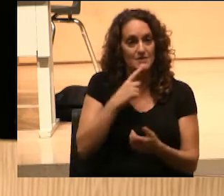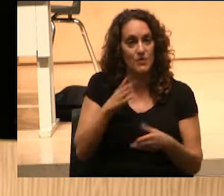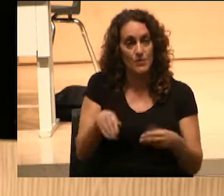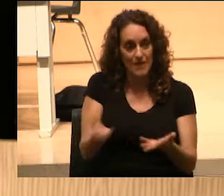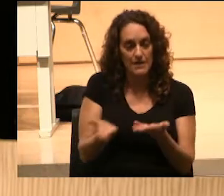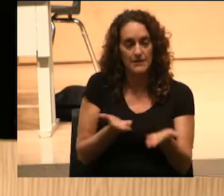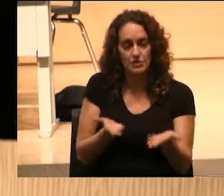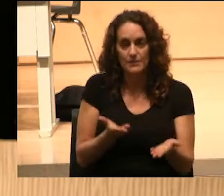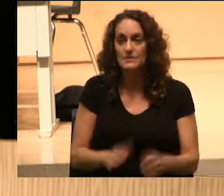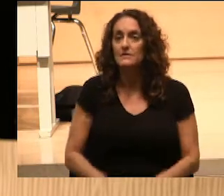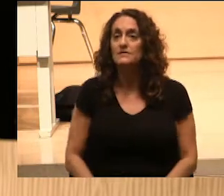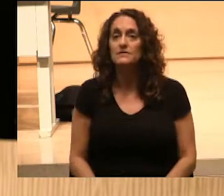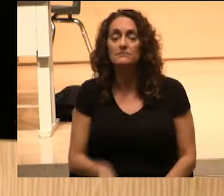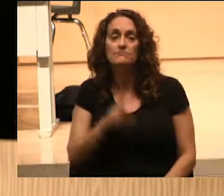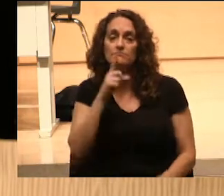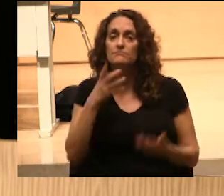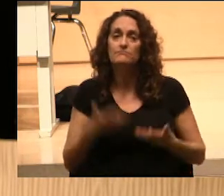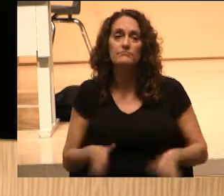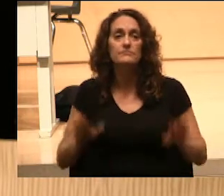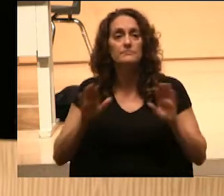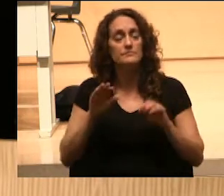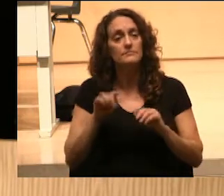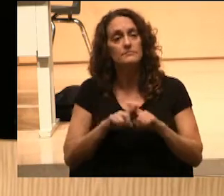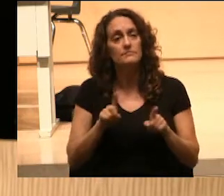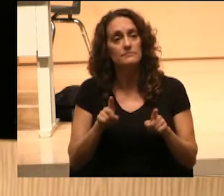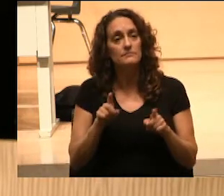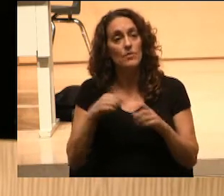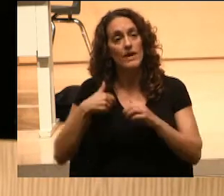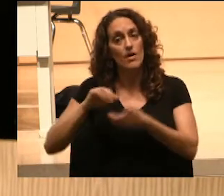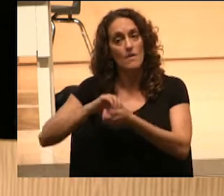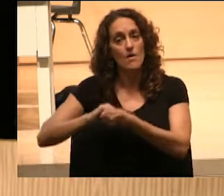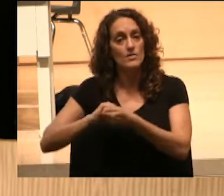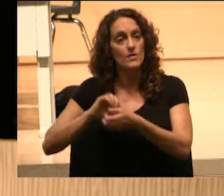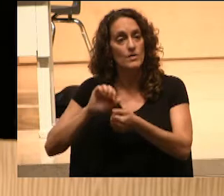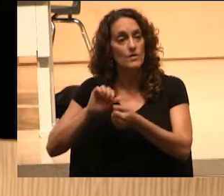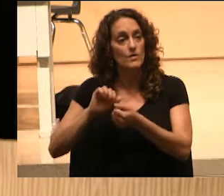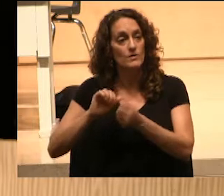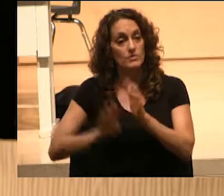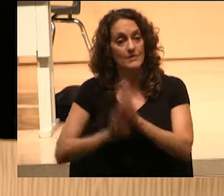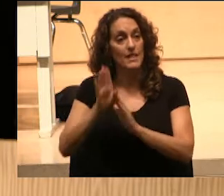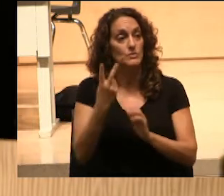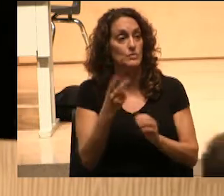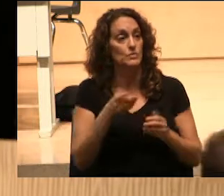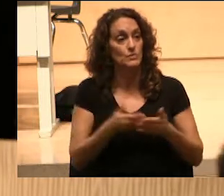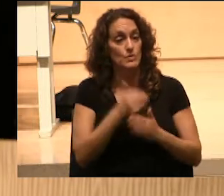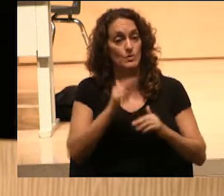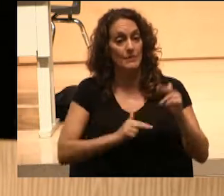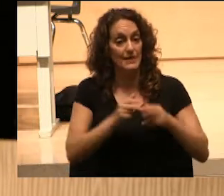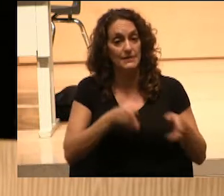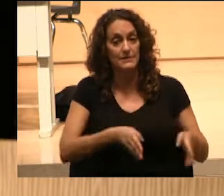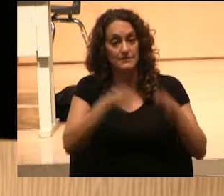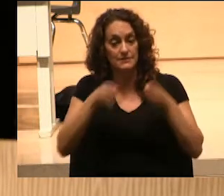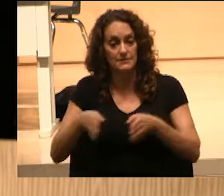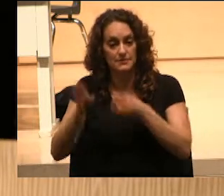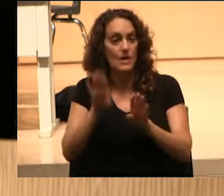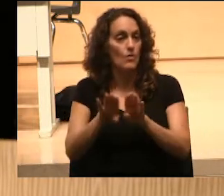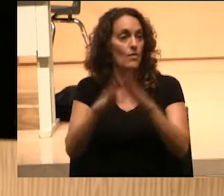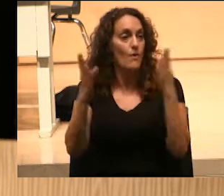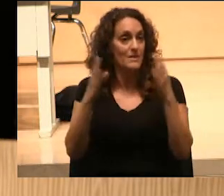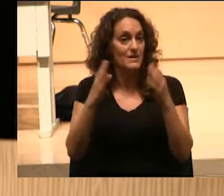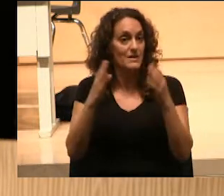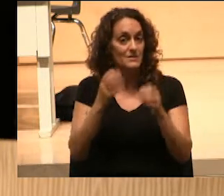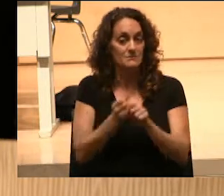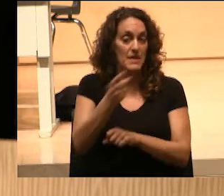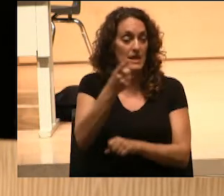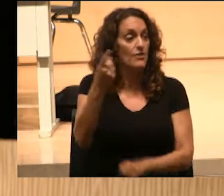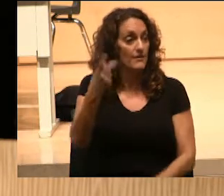That's just about it. I just wanted to also, I mentioned that we're partnering up for 2 new buildings that are slated to open up in about a